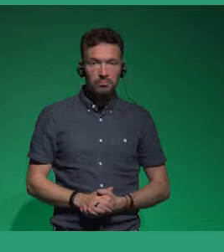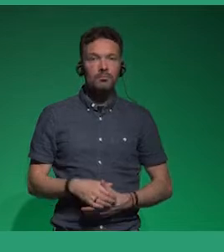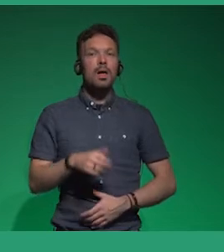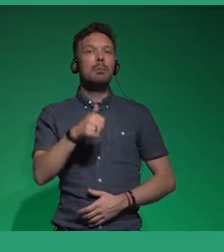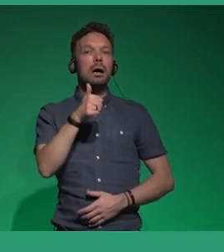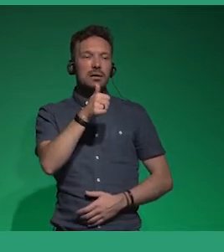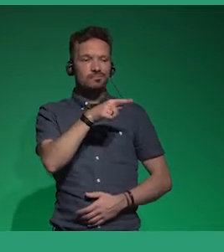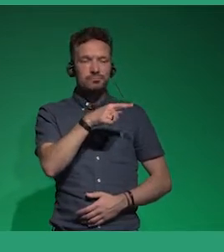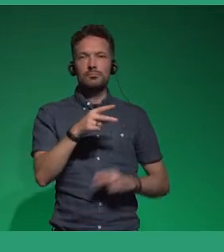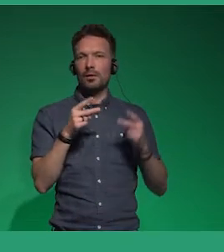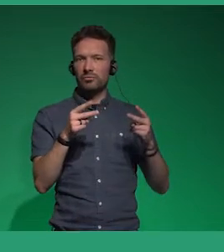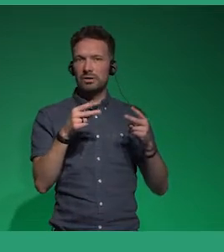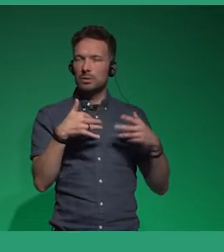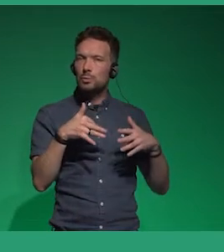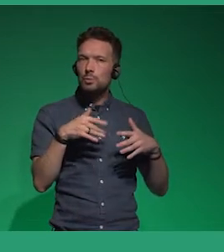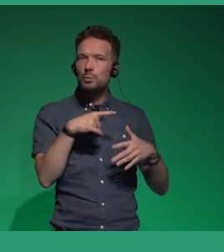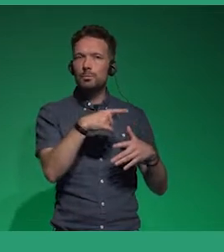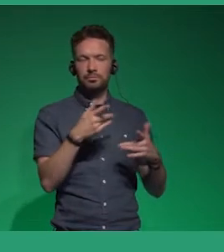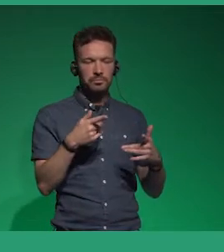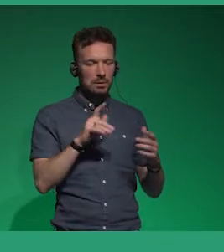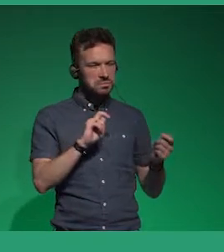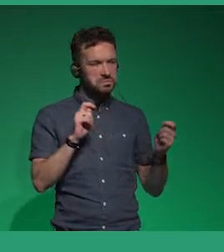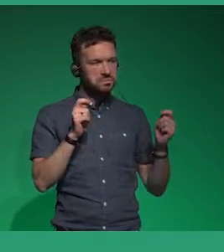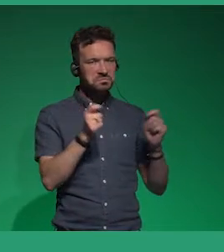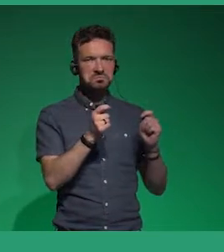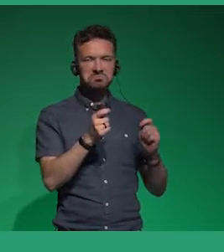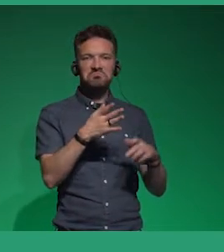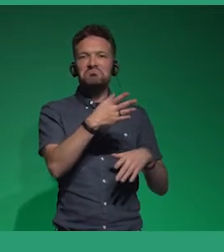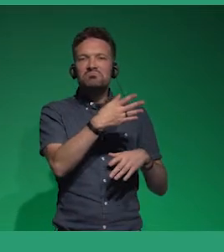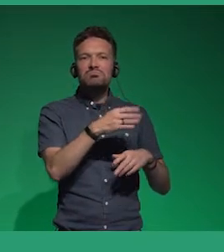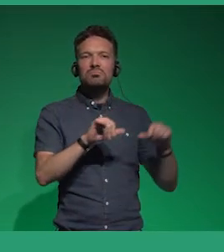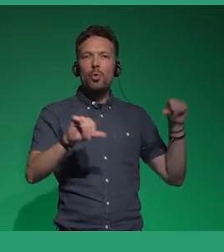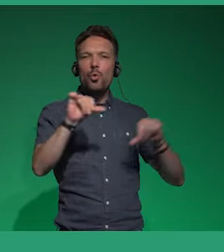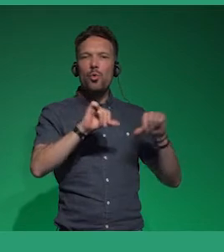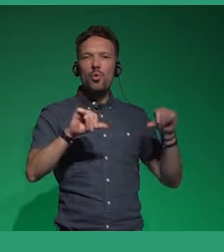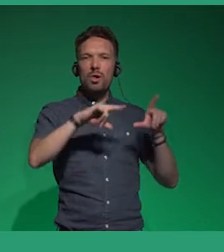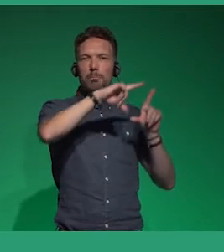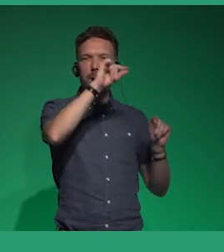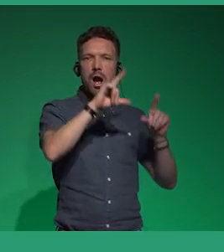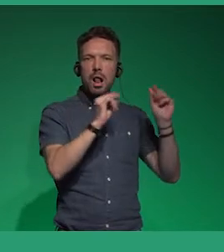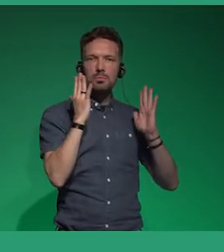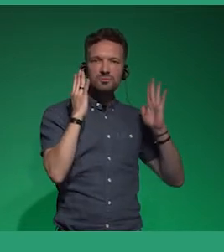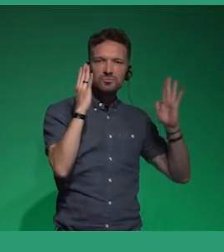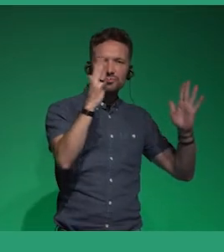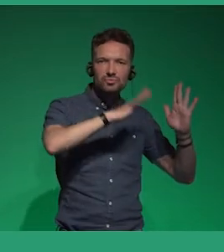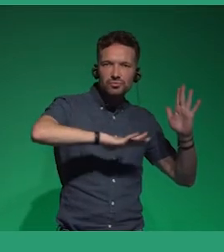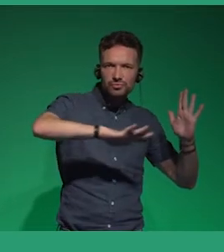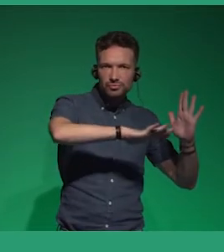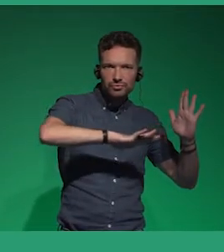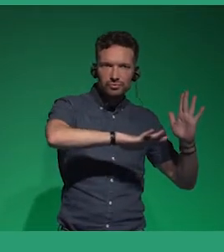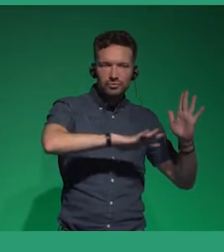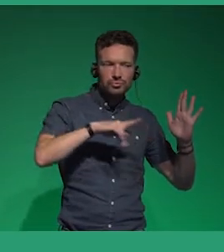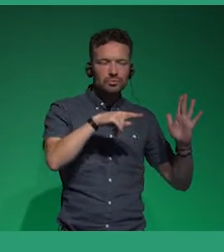chain. So this could relate, for example, to establishing local village-based nurseries for native